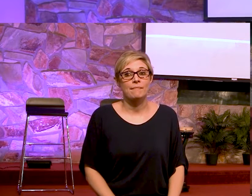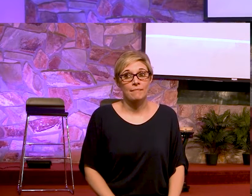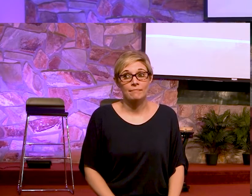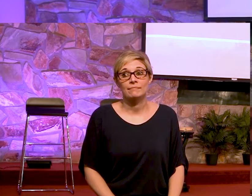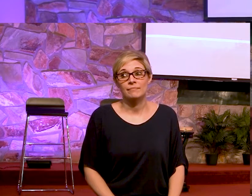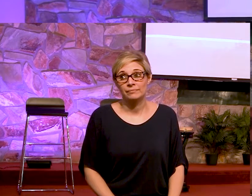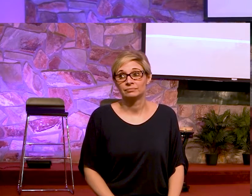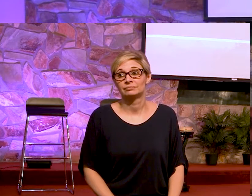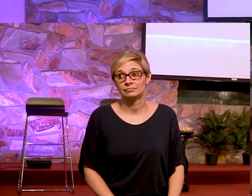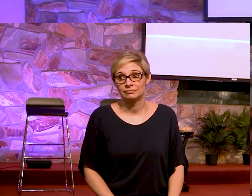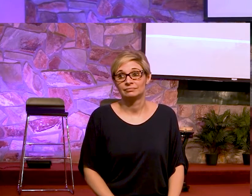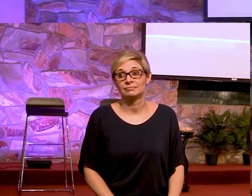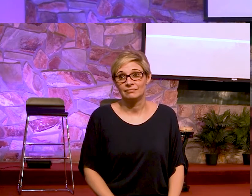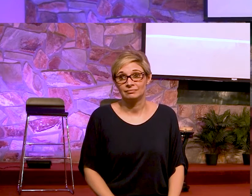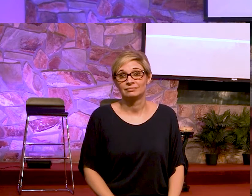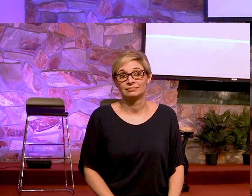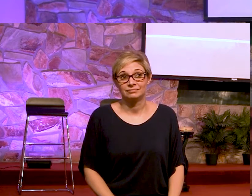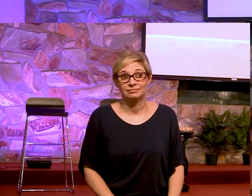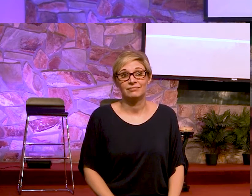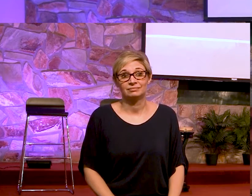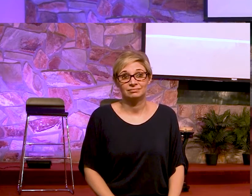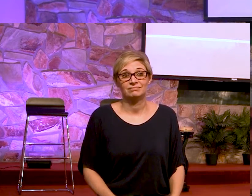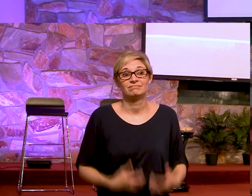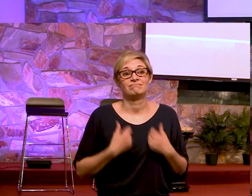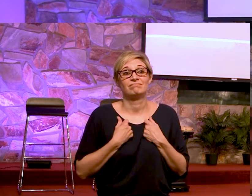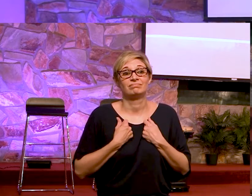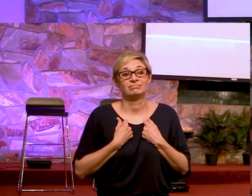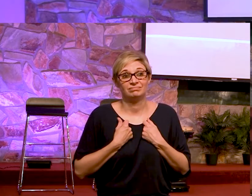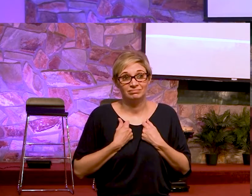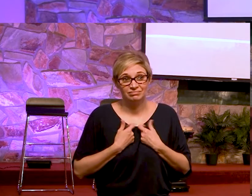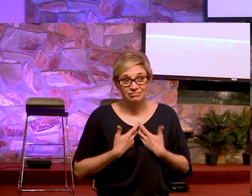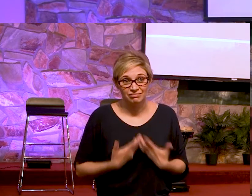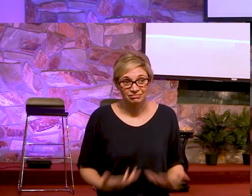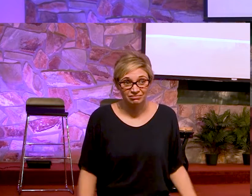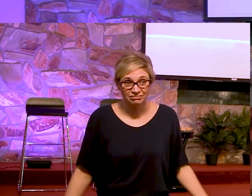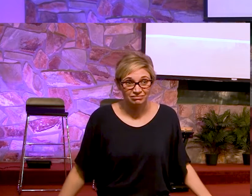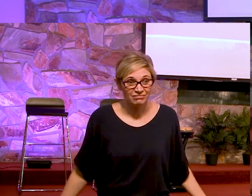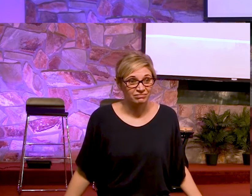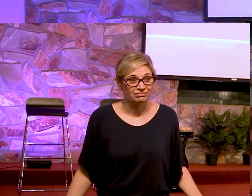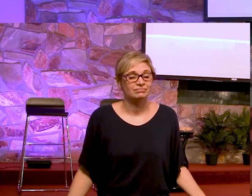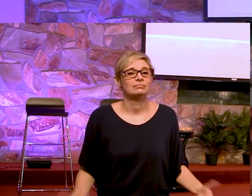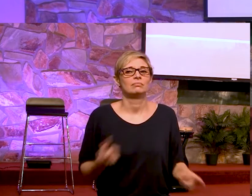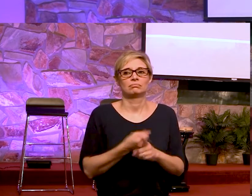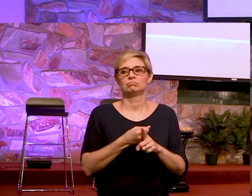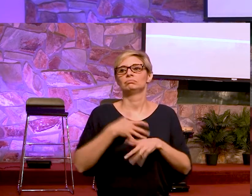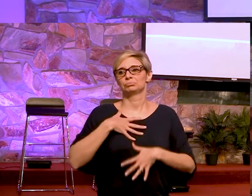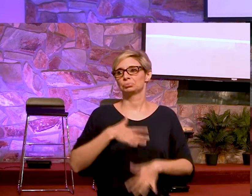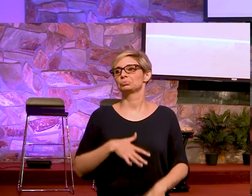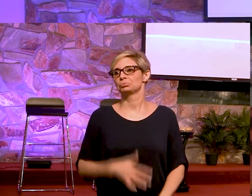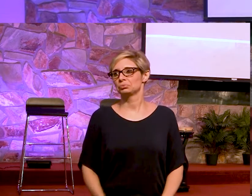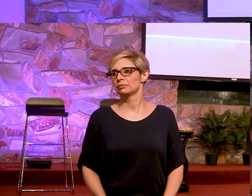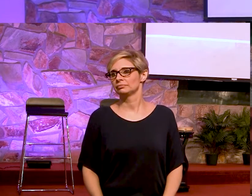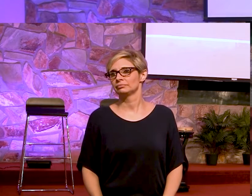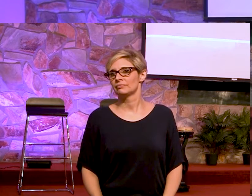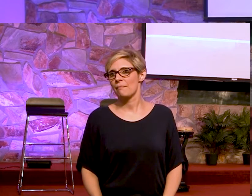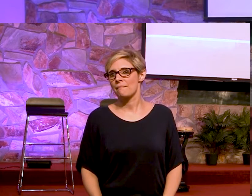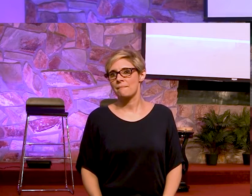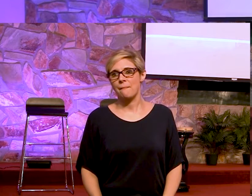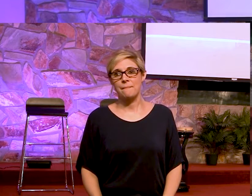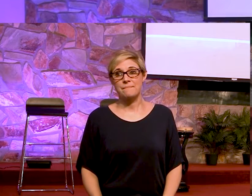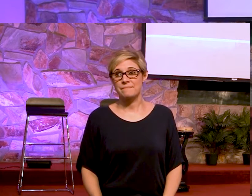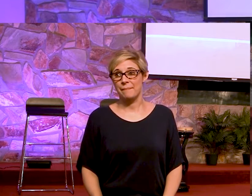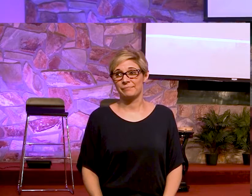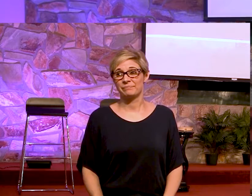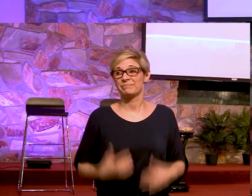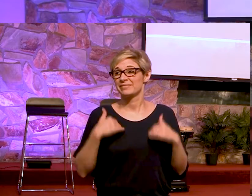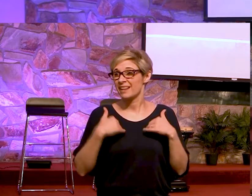We get discouraged when we're exhausted, when we're tired, when we're worn